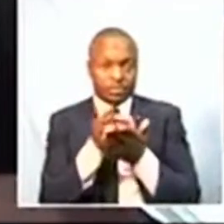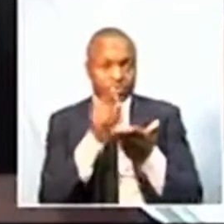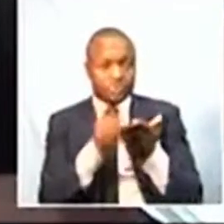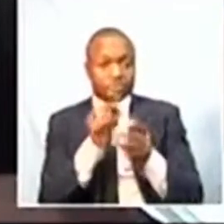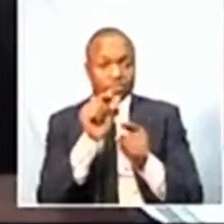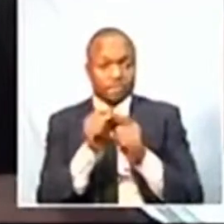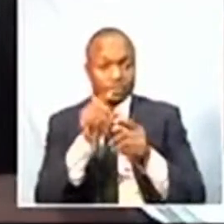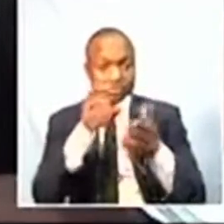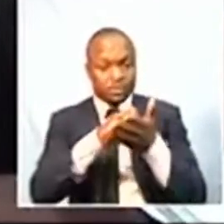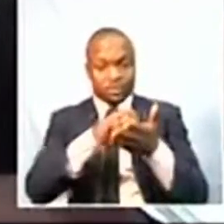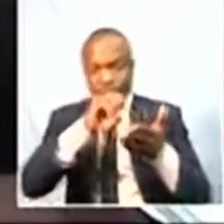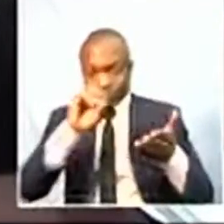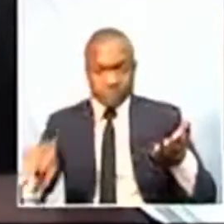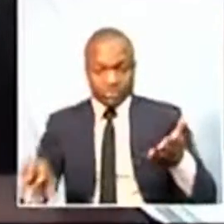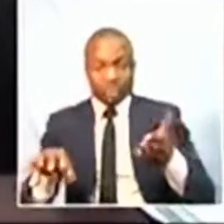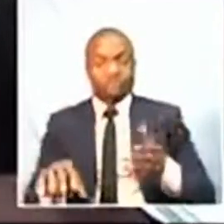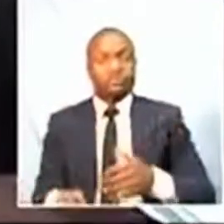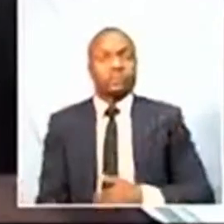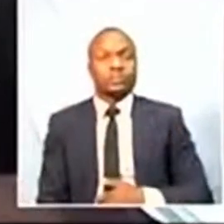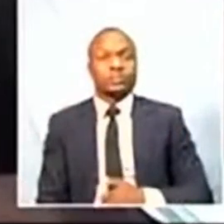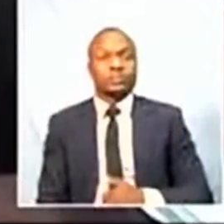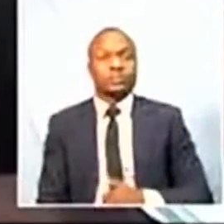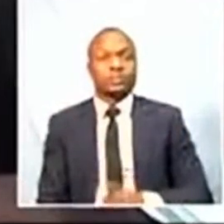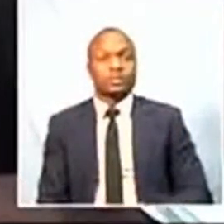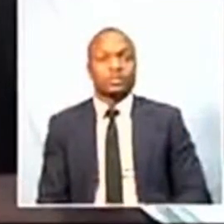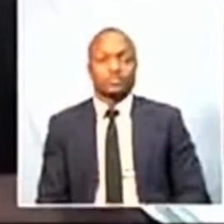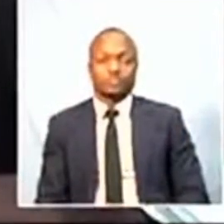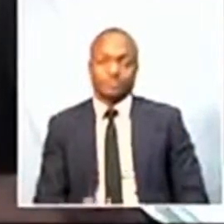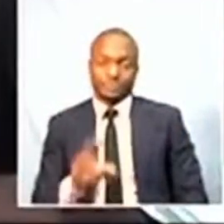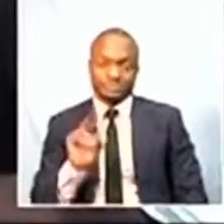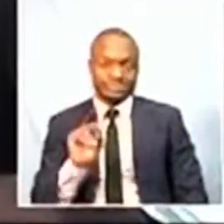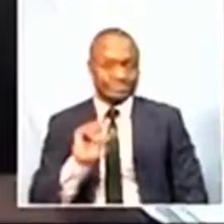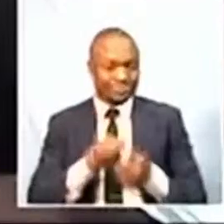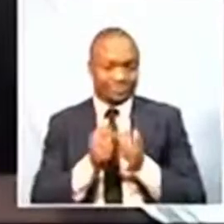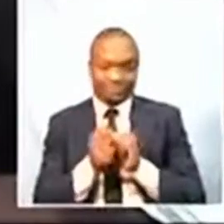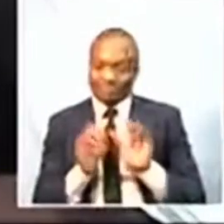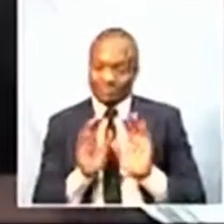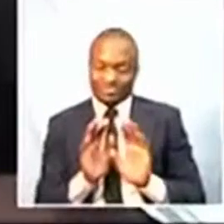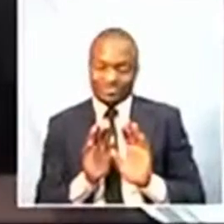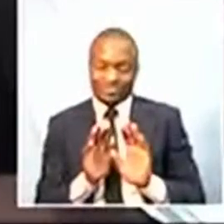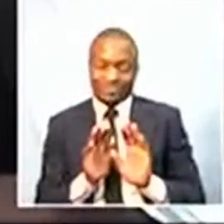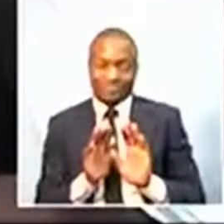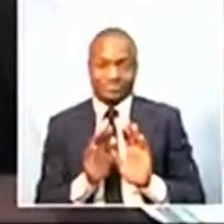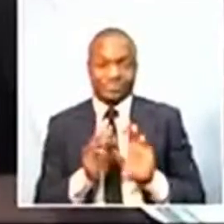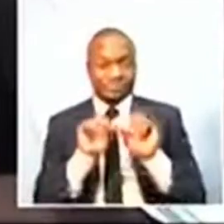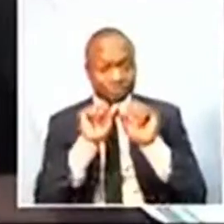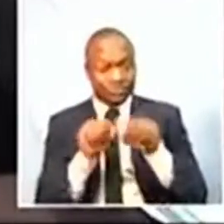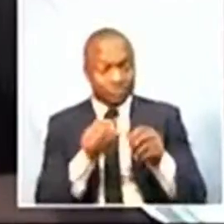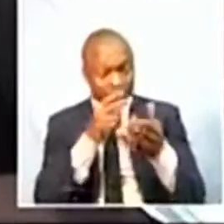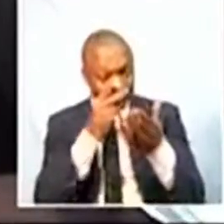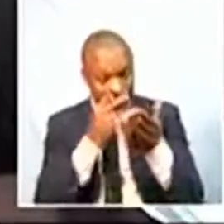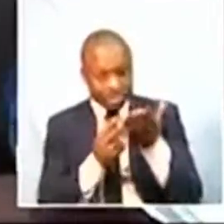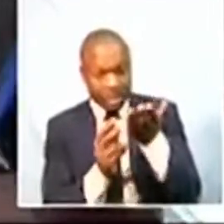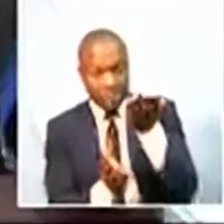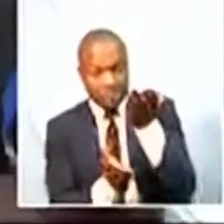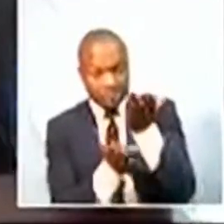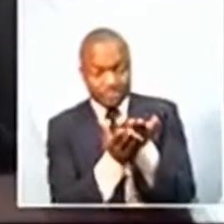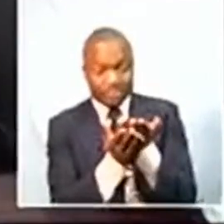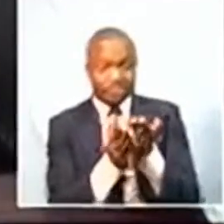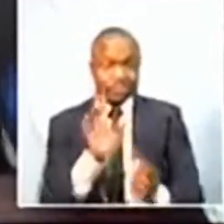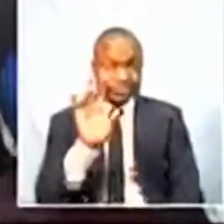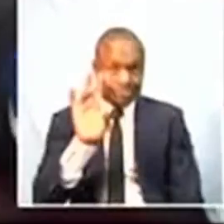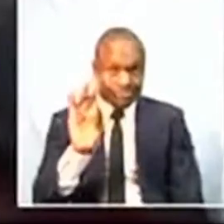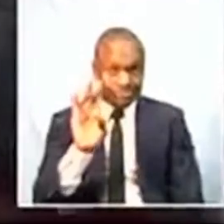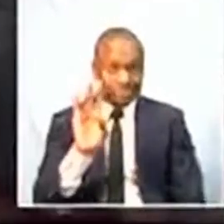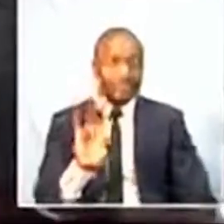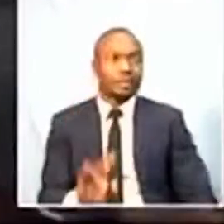words be deleted from the report. Not a problem. Refer to Appendix 7.